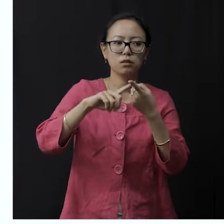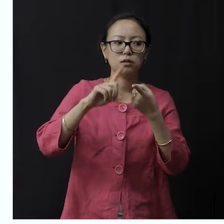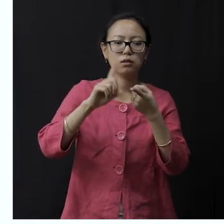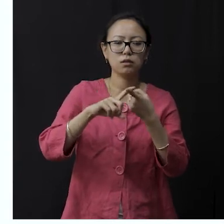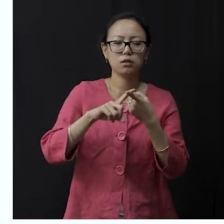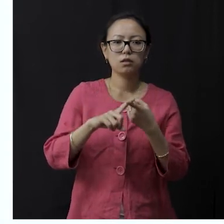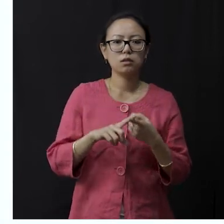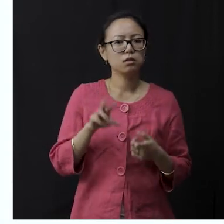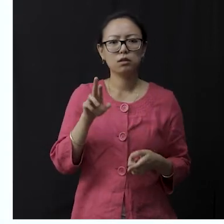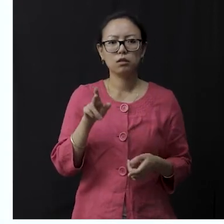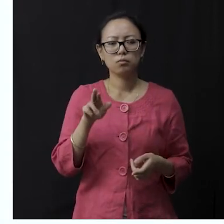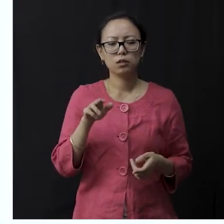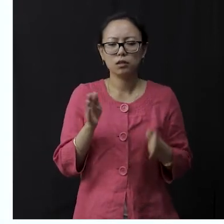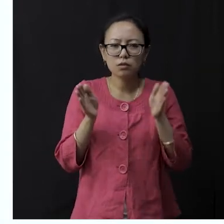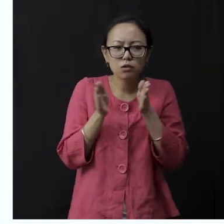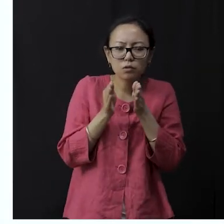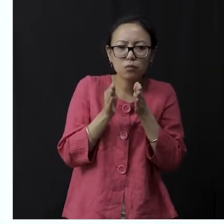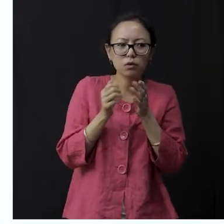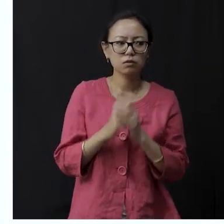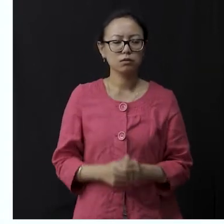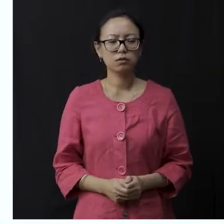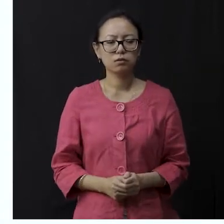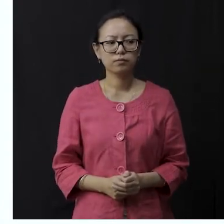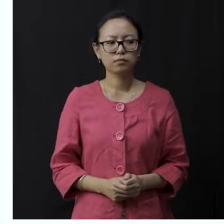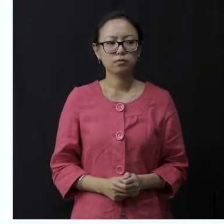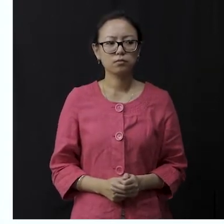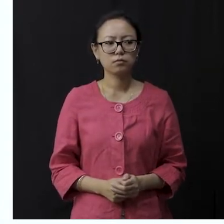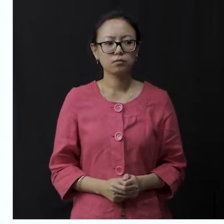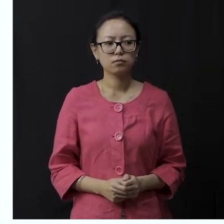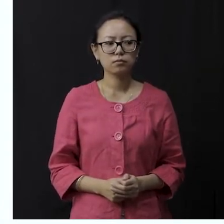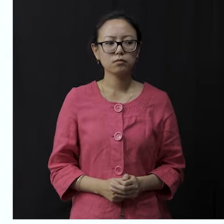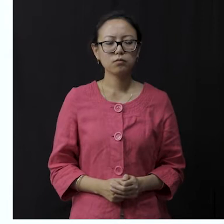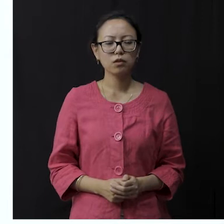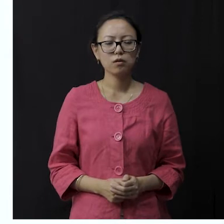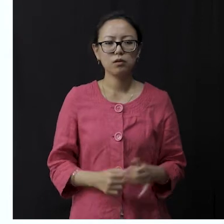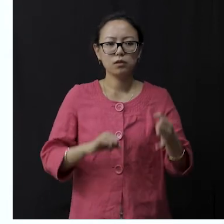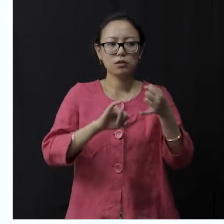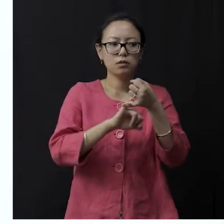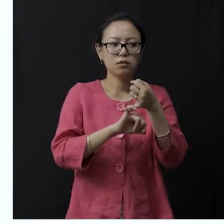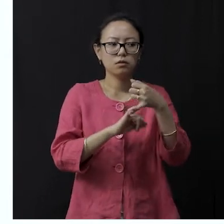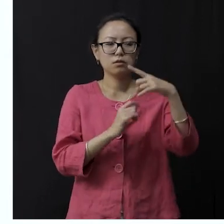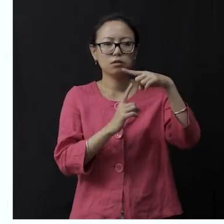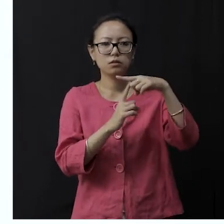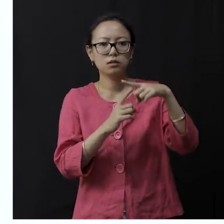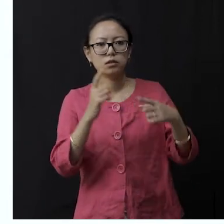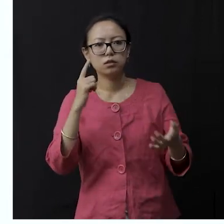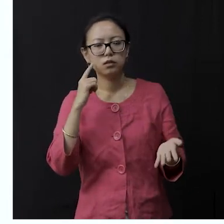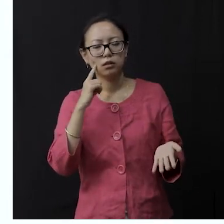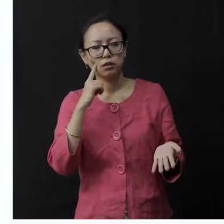W-E-E, wee. That means very small. Wee means very small. Okay, now steering,